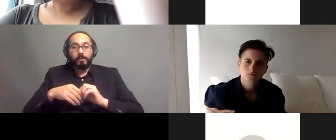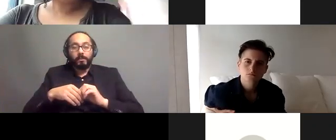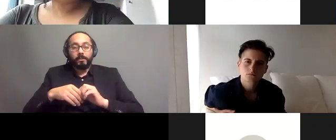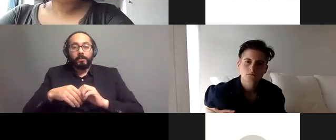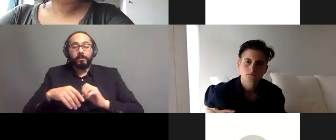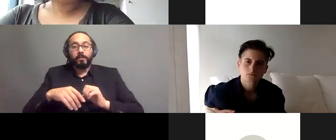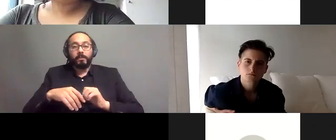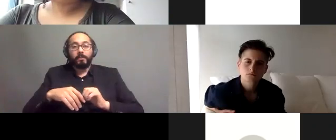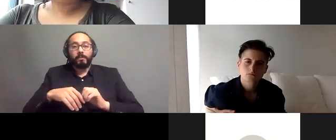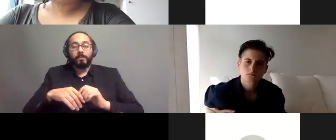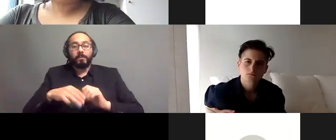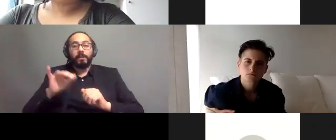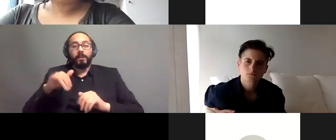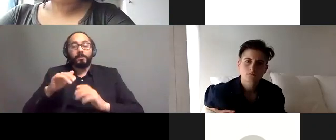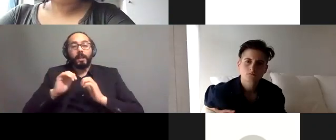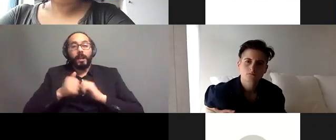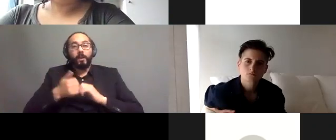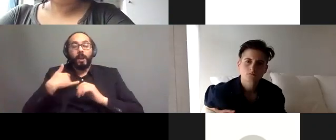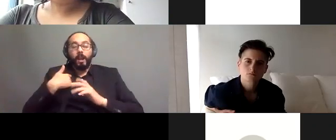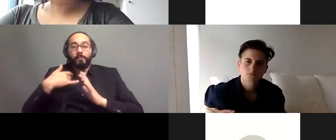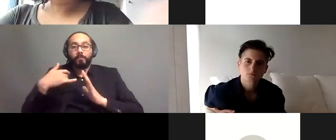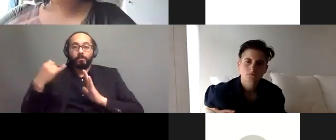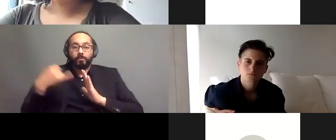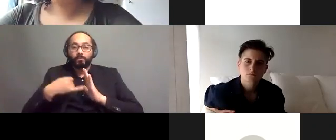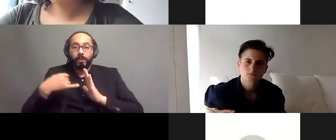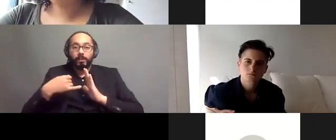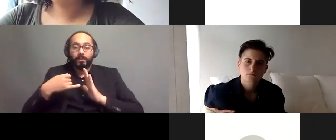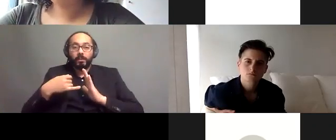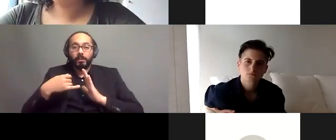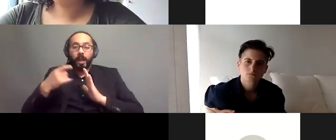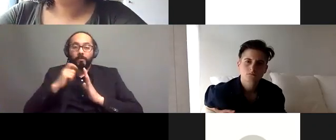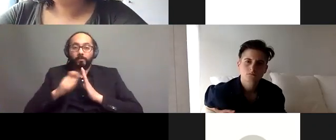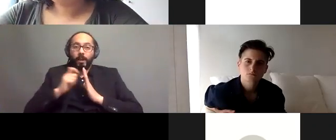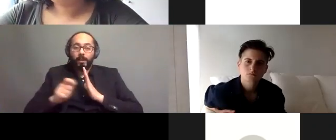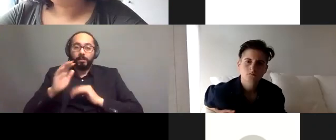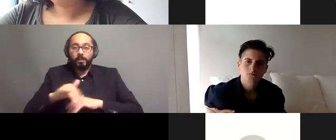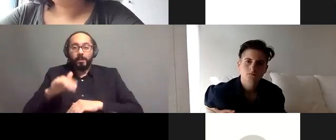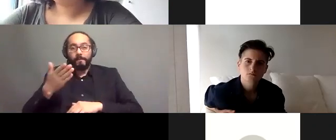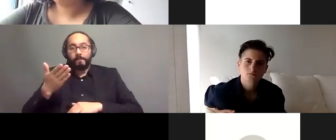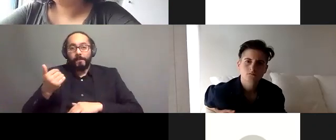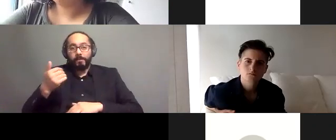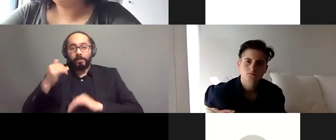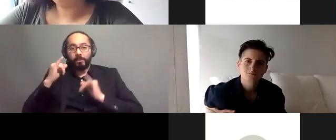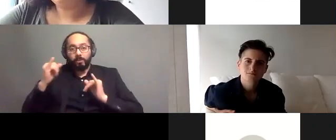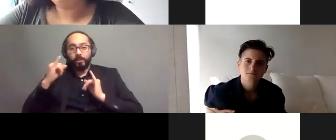been writing like 50 instructions, aiming to write 400